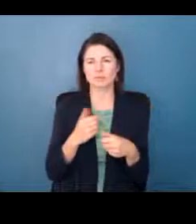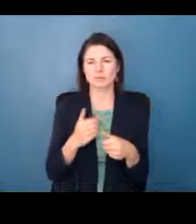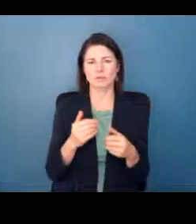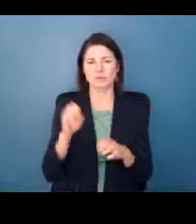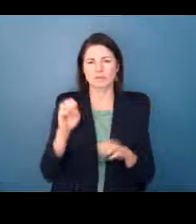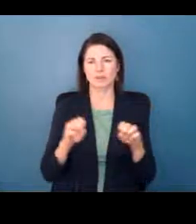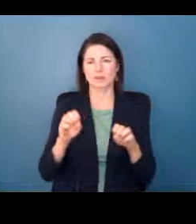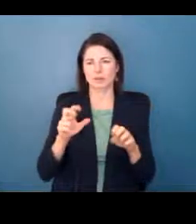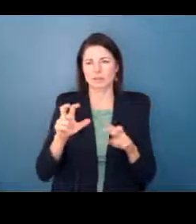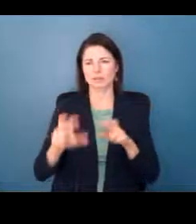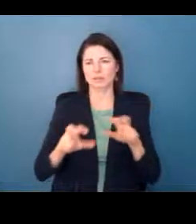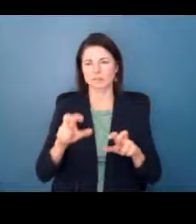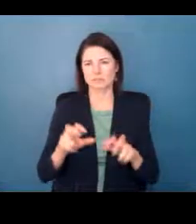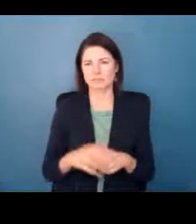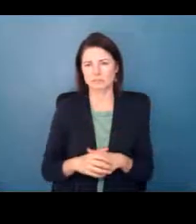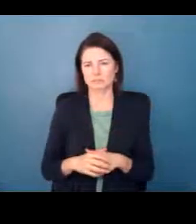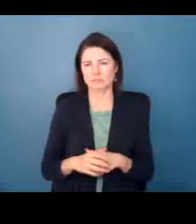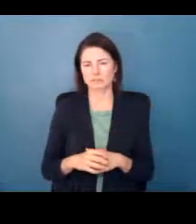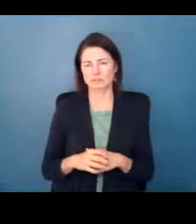investments and the